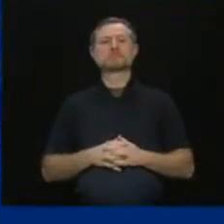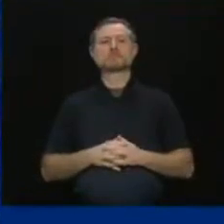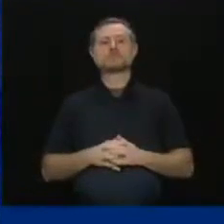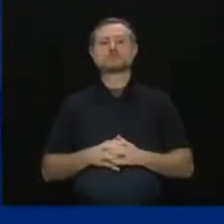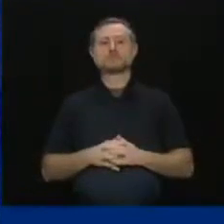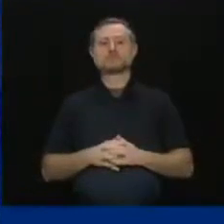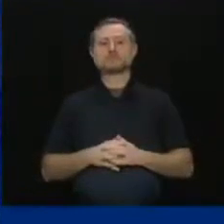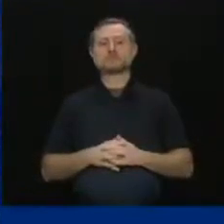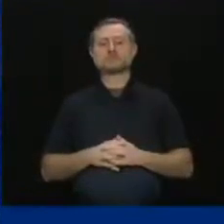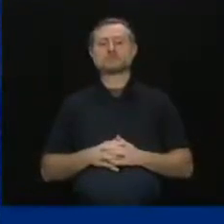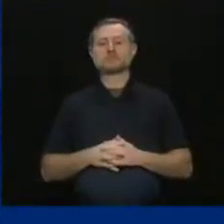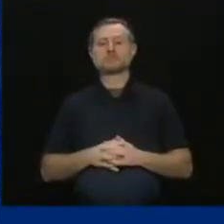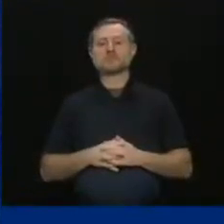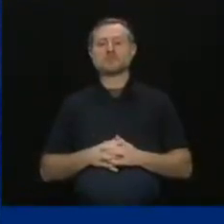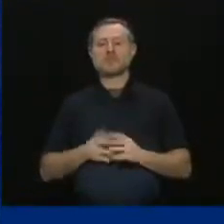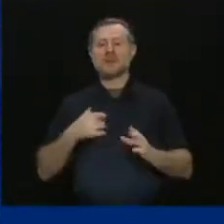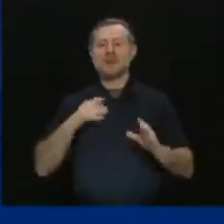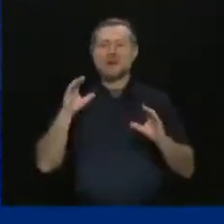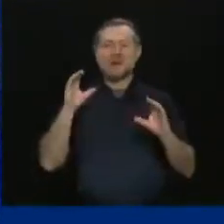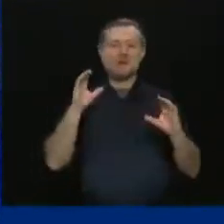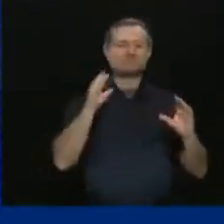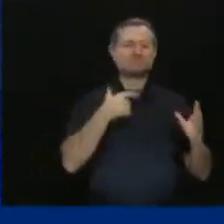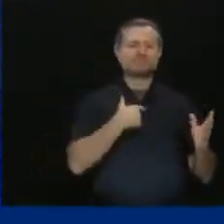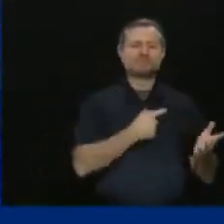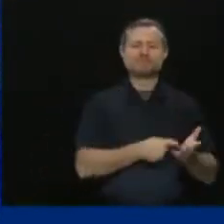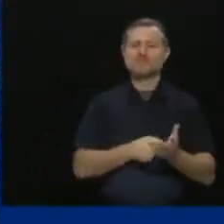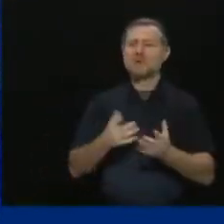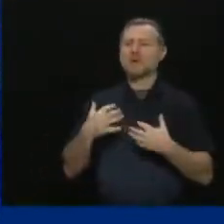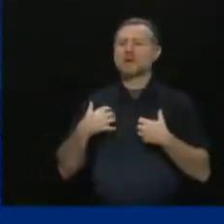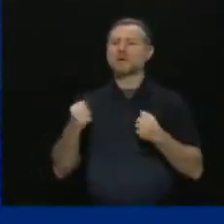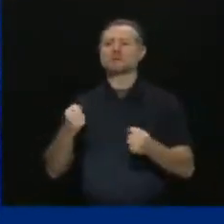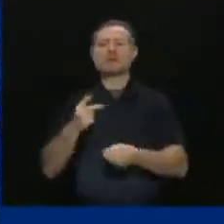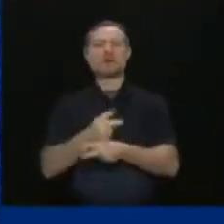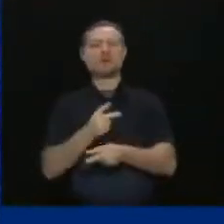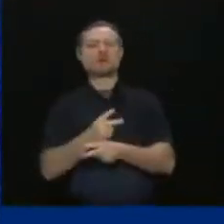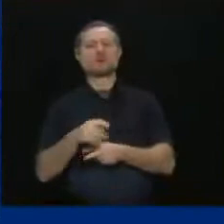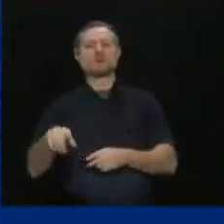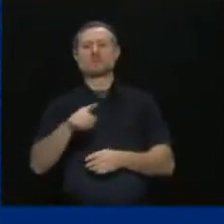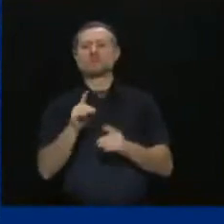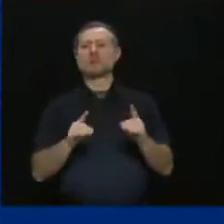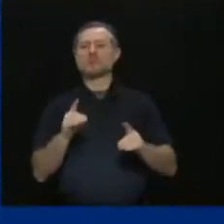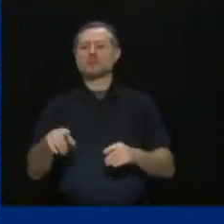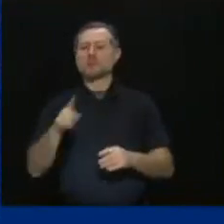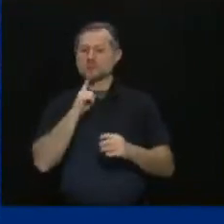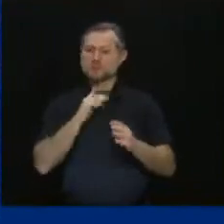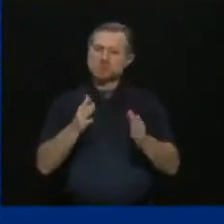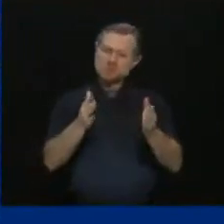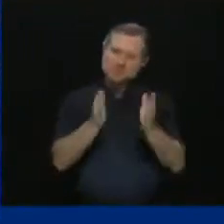and listened to health folks who said, we need sterile equipment.